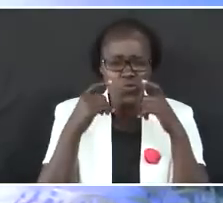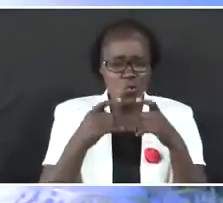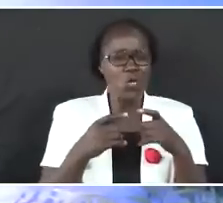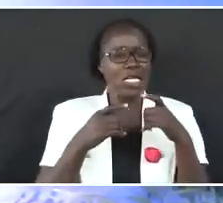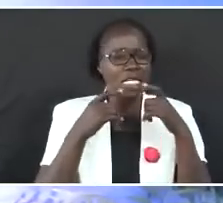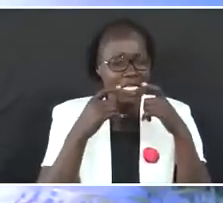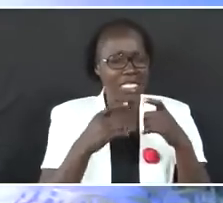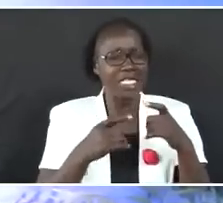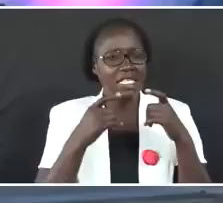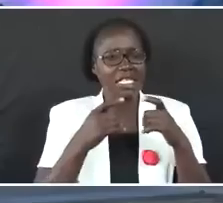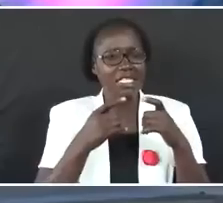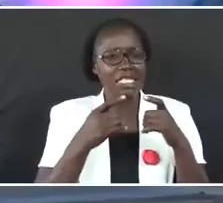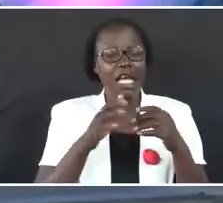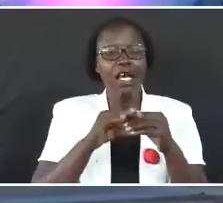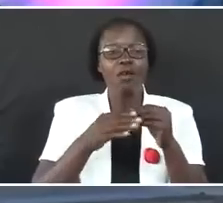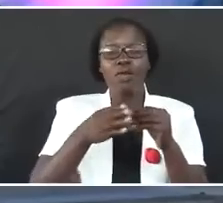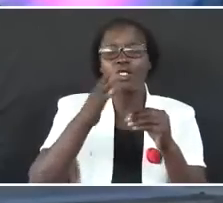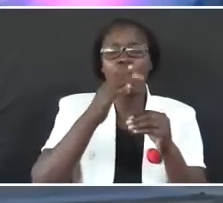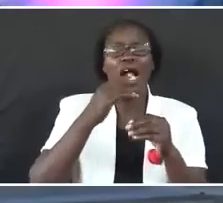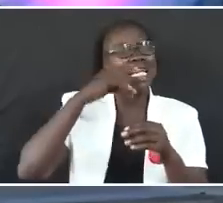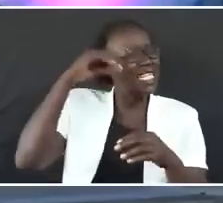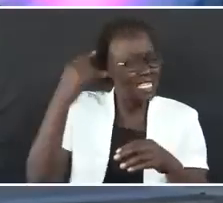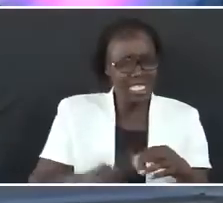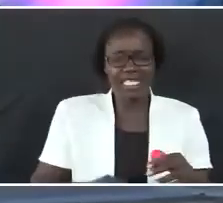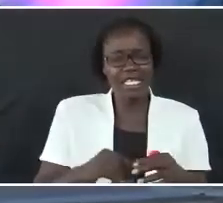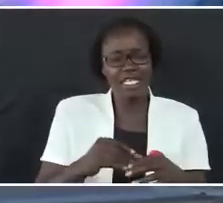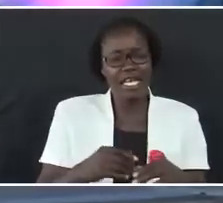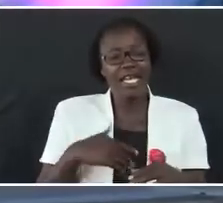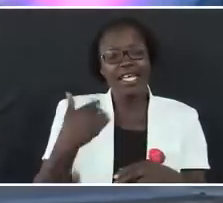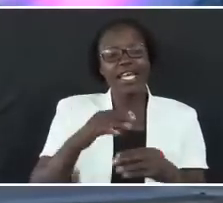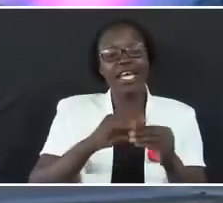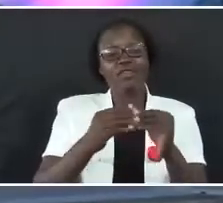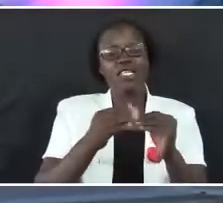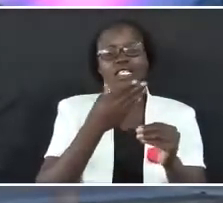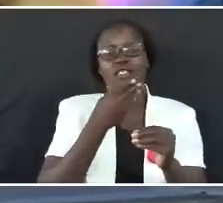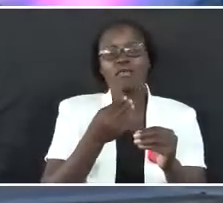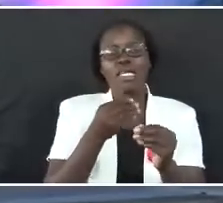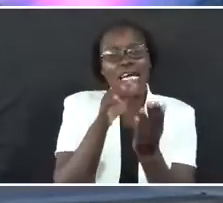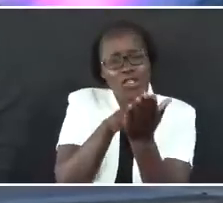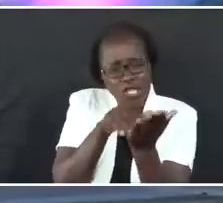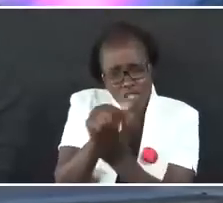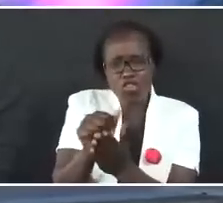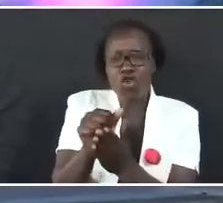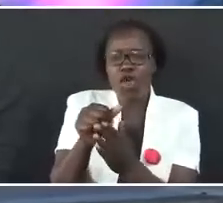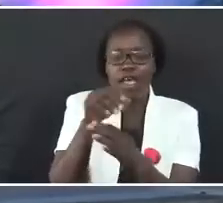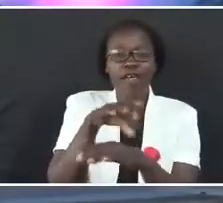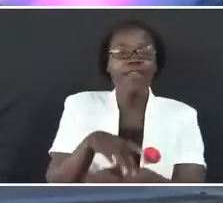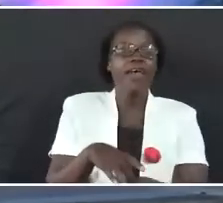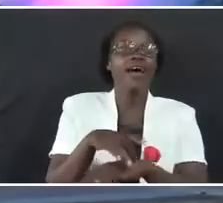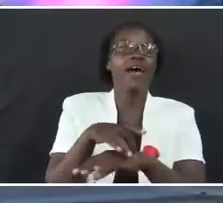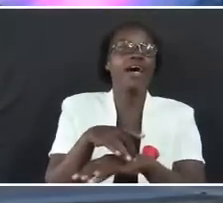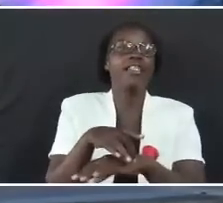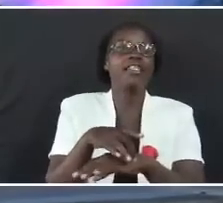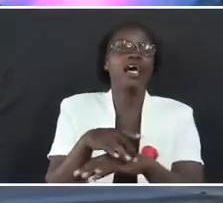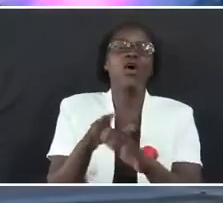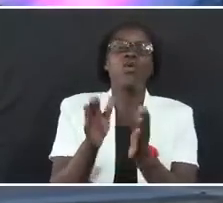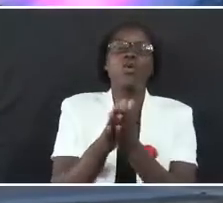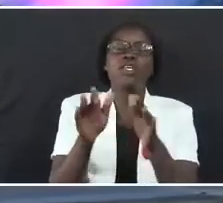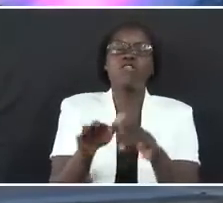that made God regret he ever created man and had to destroy the earth with